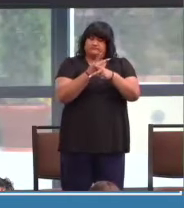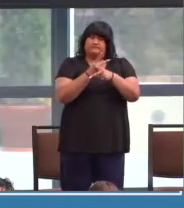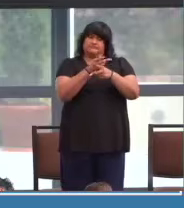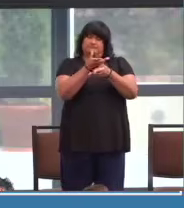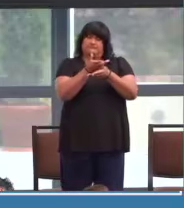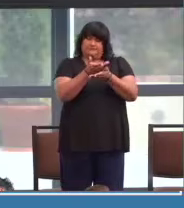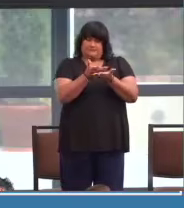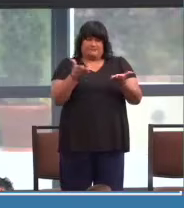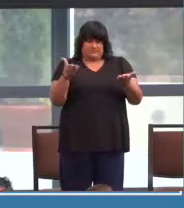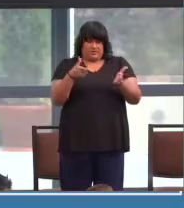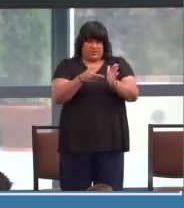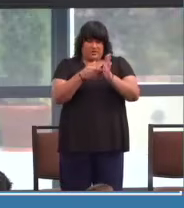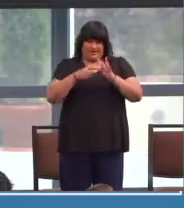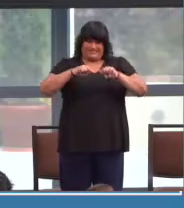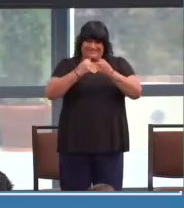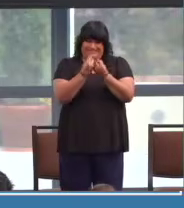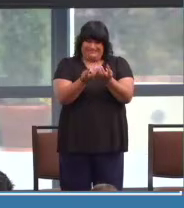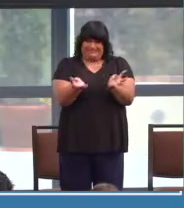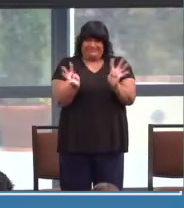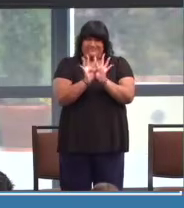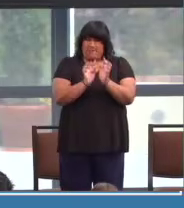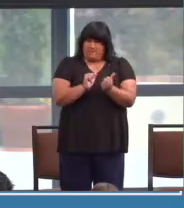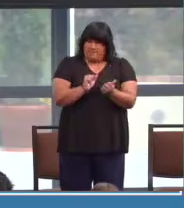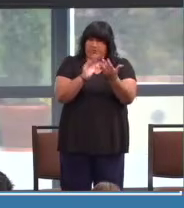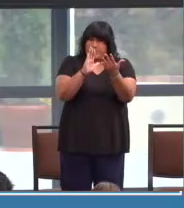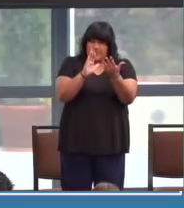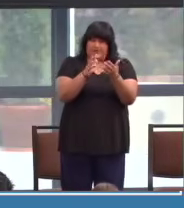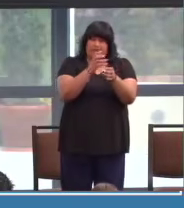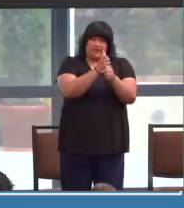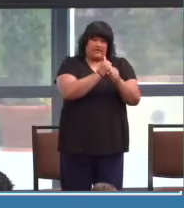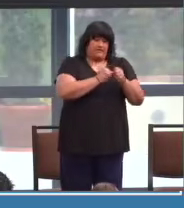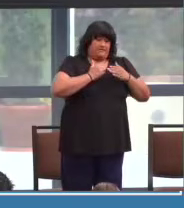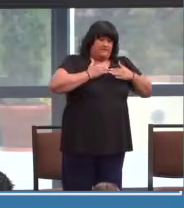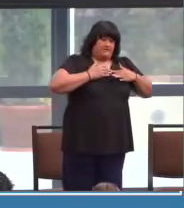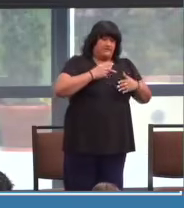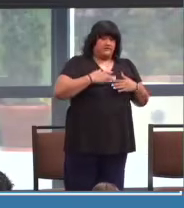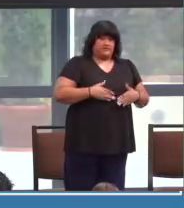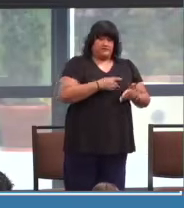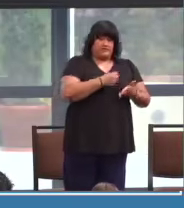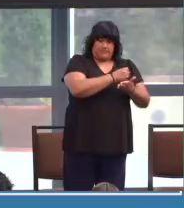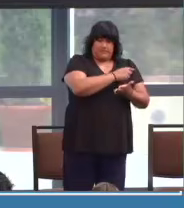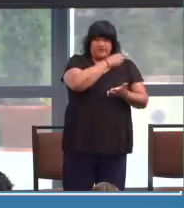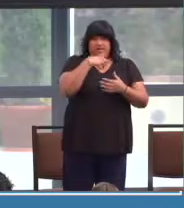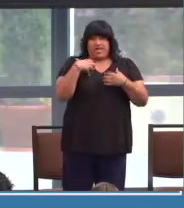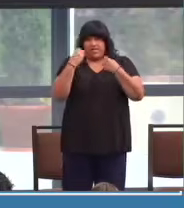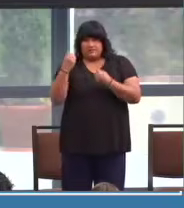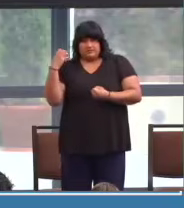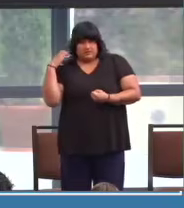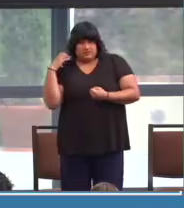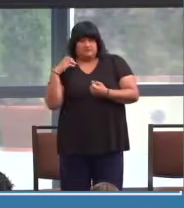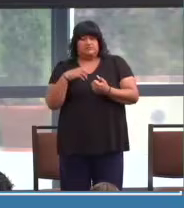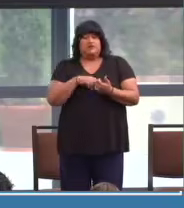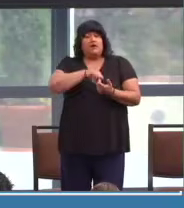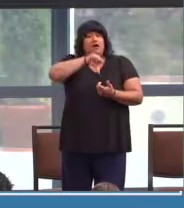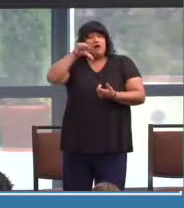whether that is getting a physical therapist, a health coach to work on the physical activity aspect. The other thing is to look at